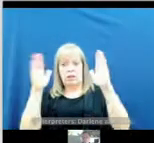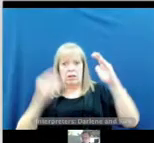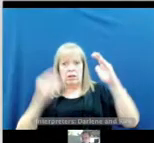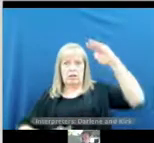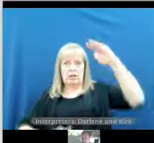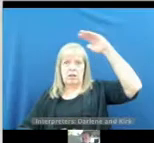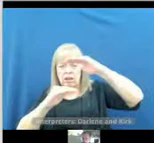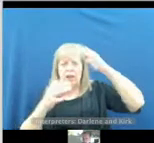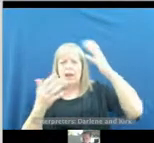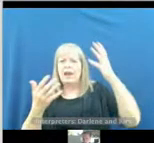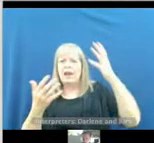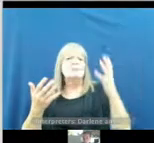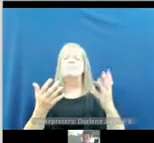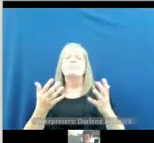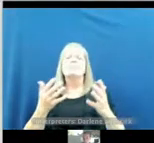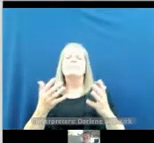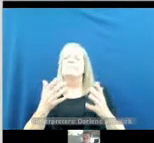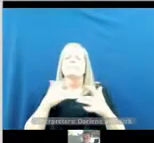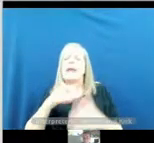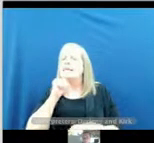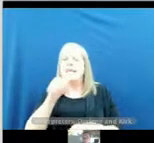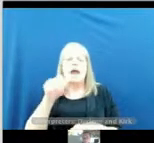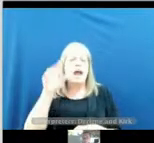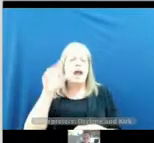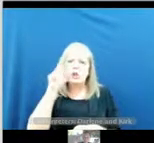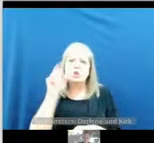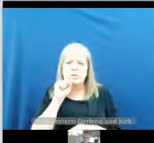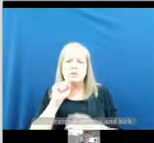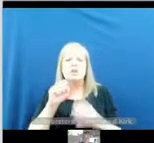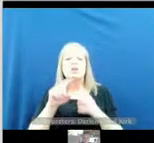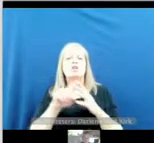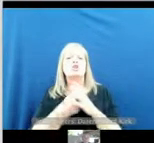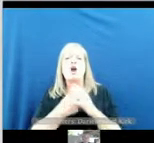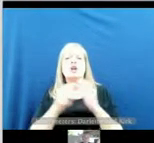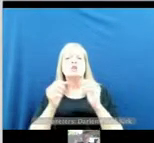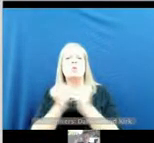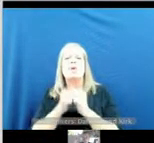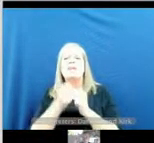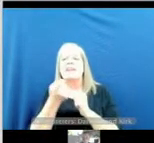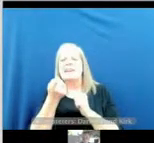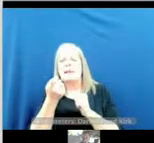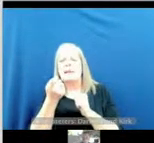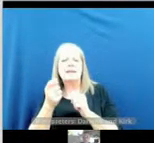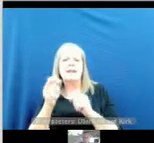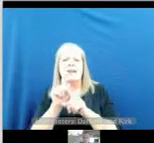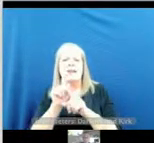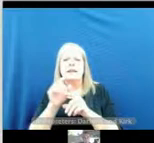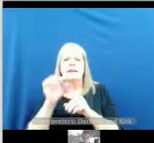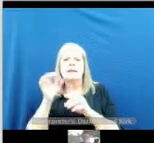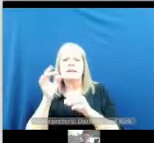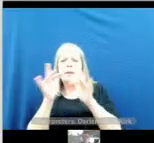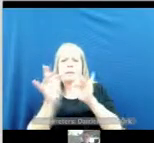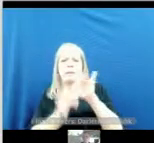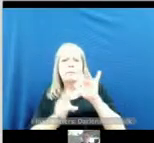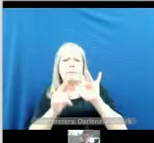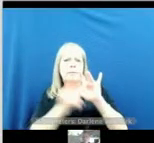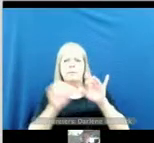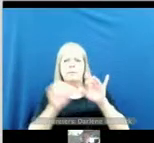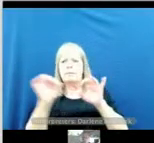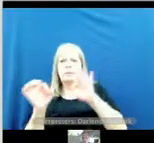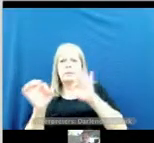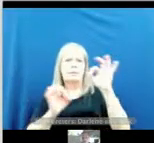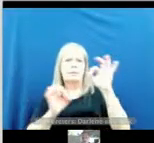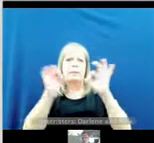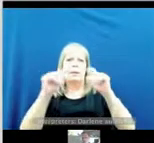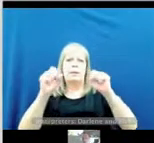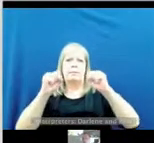that's actually not the case with Usher syndrome. It actually starts off with little scotomas or little blind spots, and then they get bigger. And so it's important